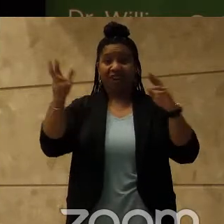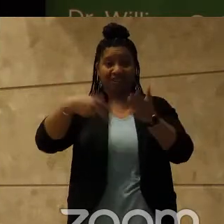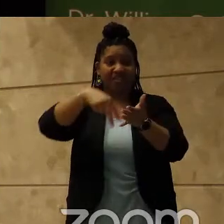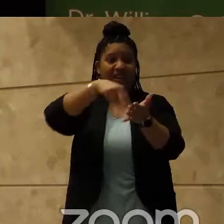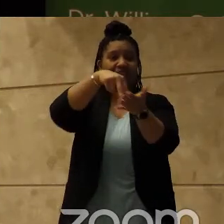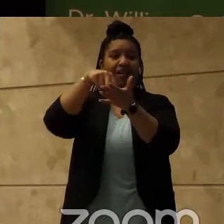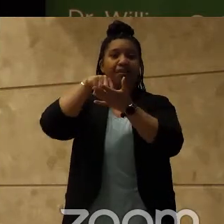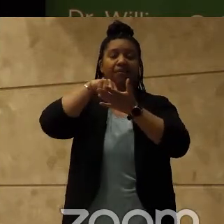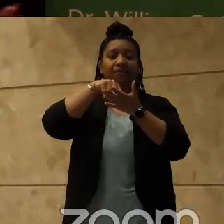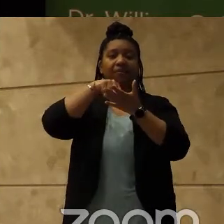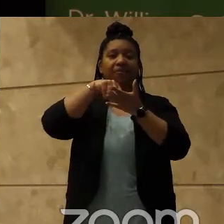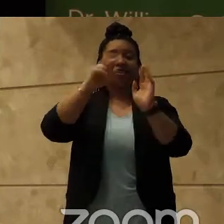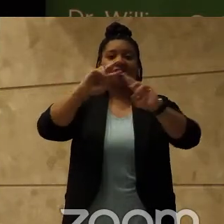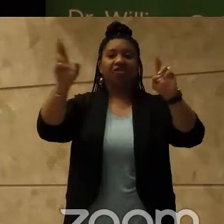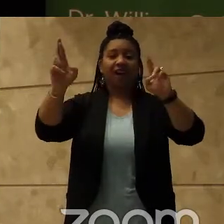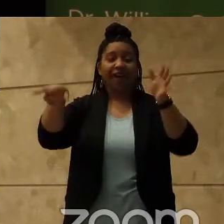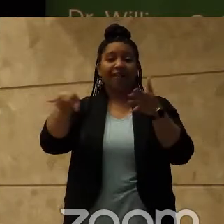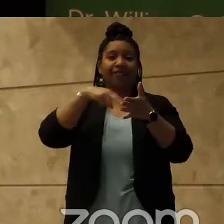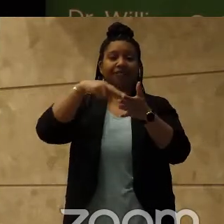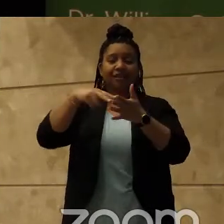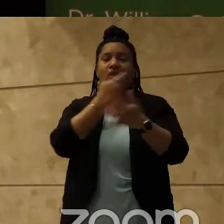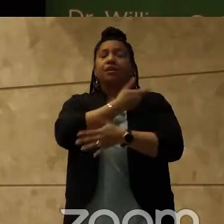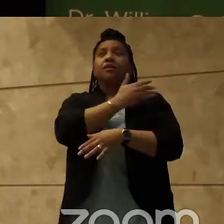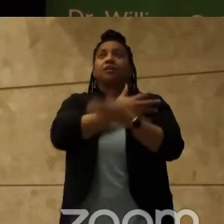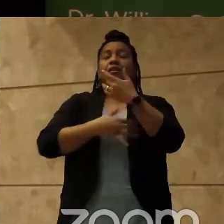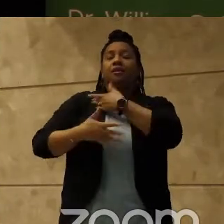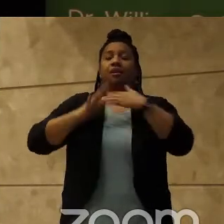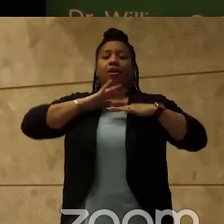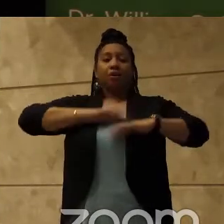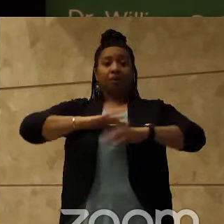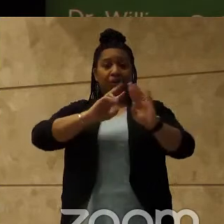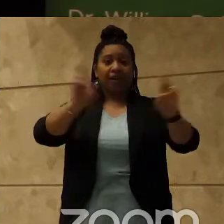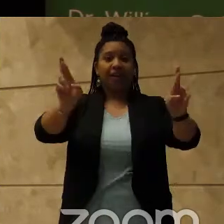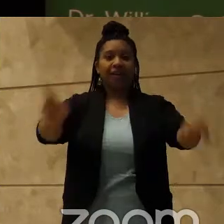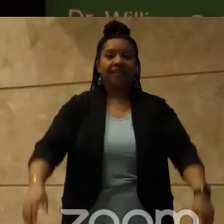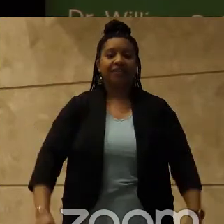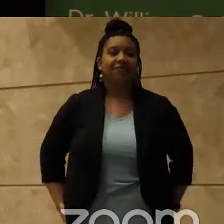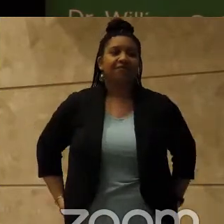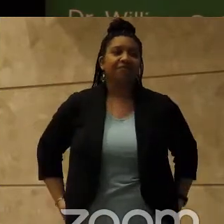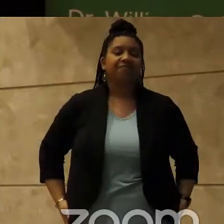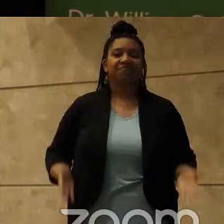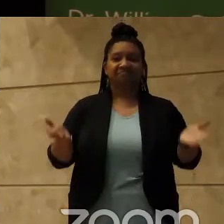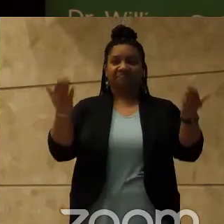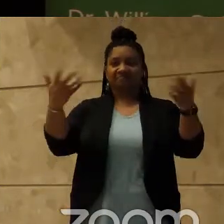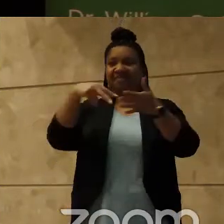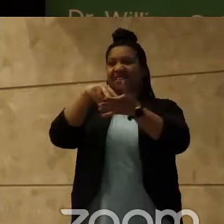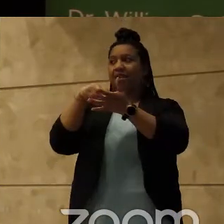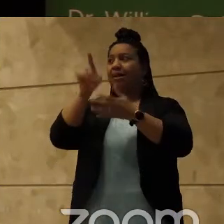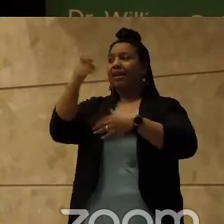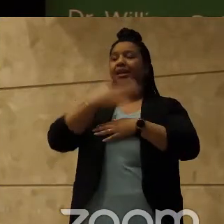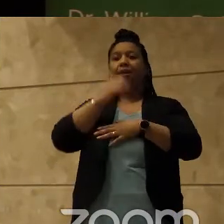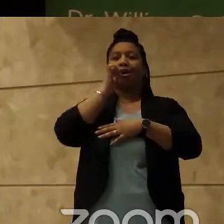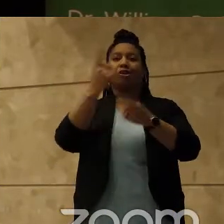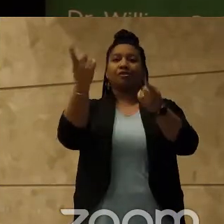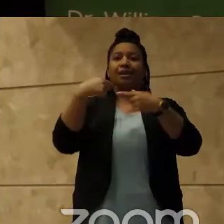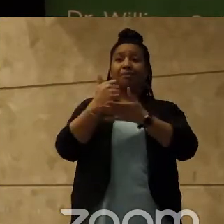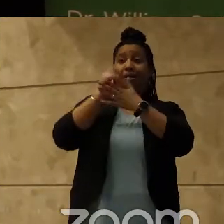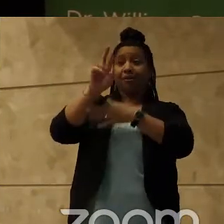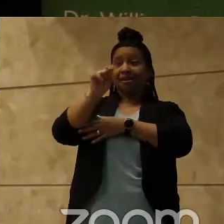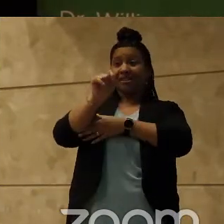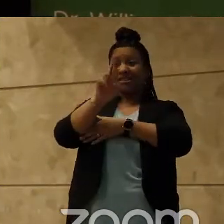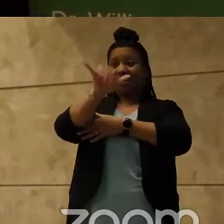up? Y'all ready to shake some of this off? Okay. I'm gonna need some of my girls to come help me. Miss Terry, you